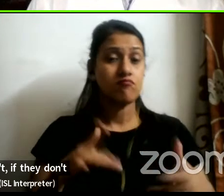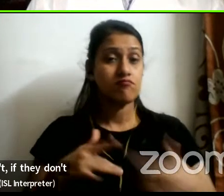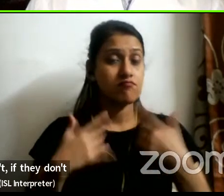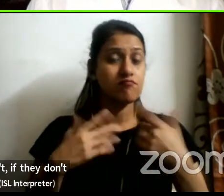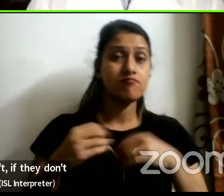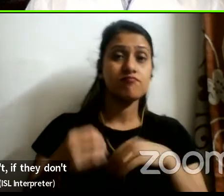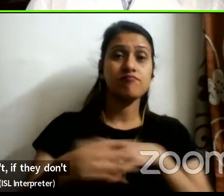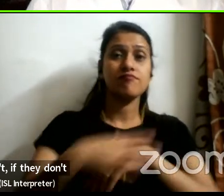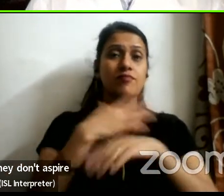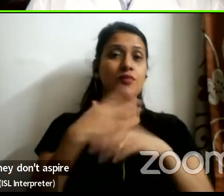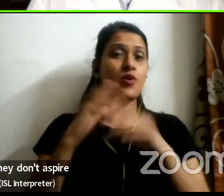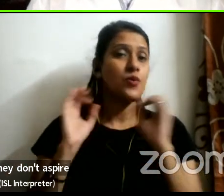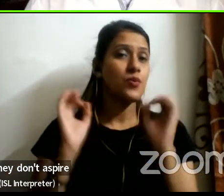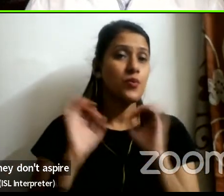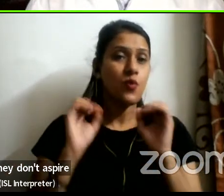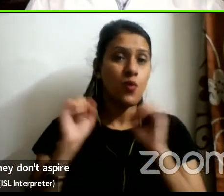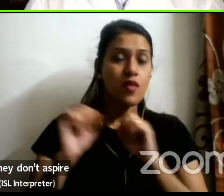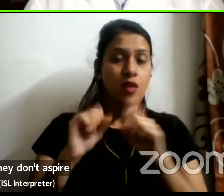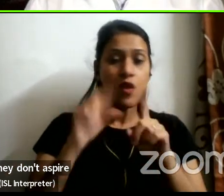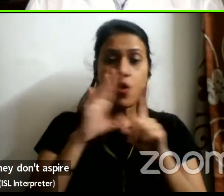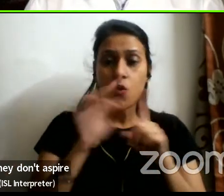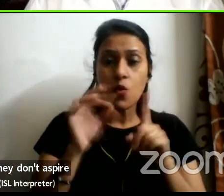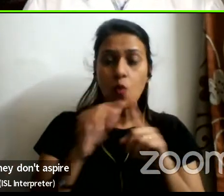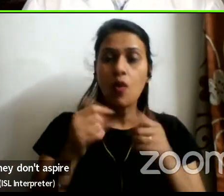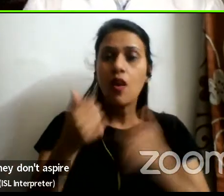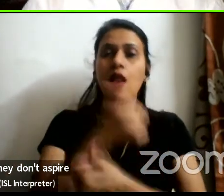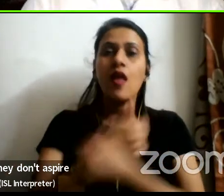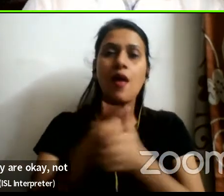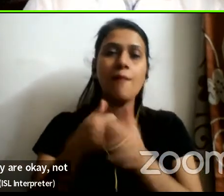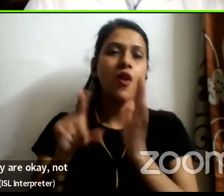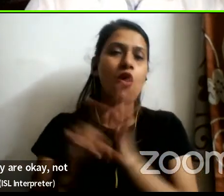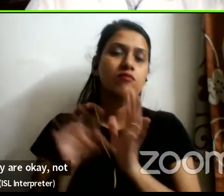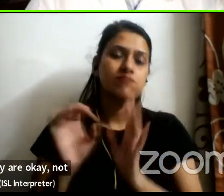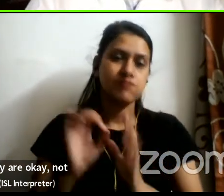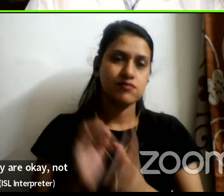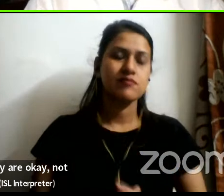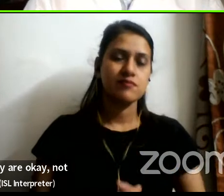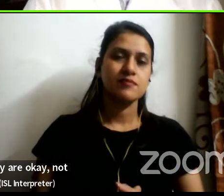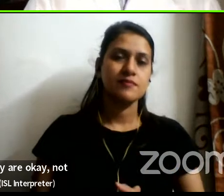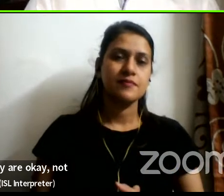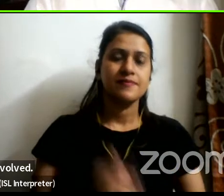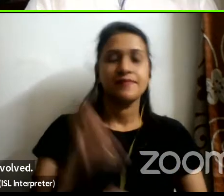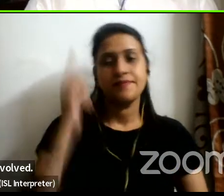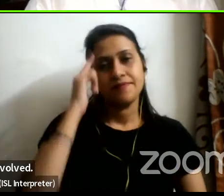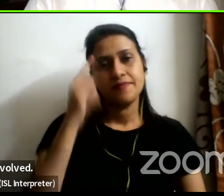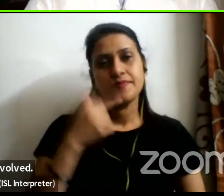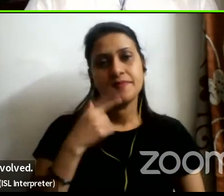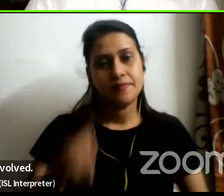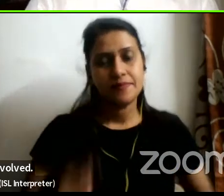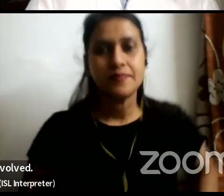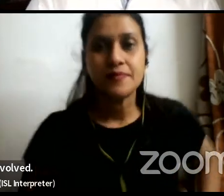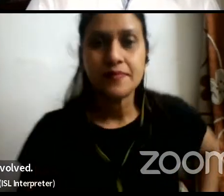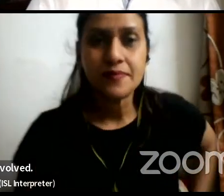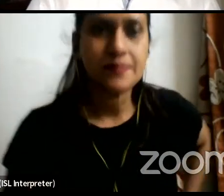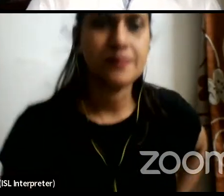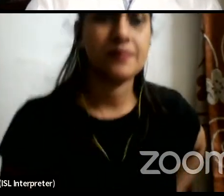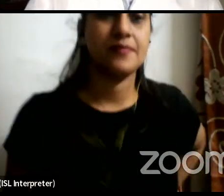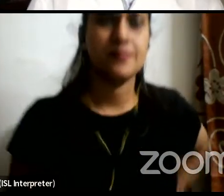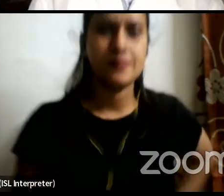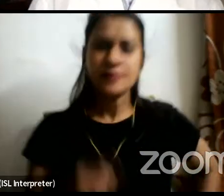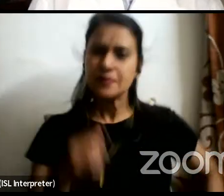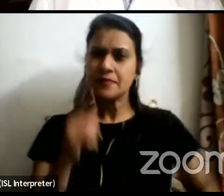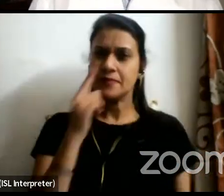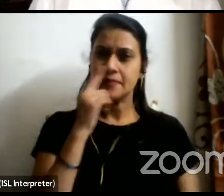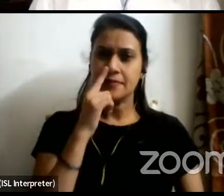income state, maybe they are okay not having a competition law. Right? Thank you. If I can quickly jump